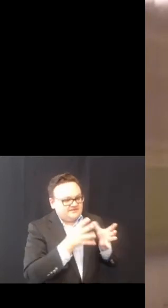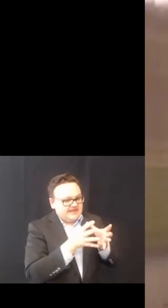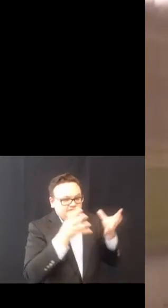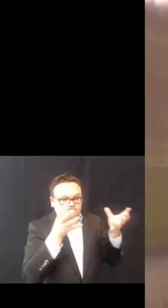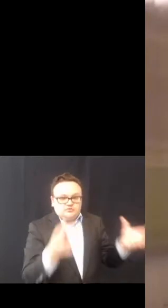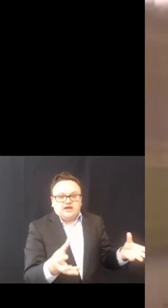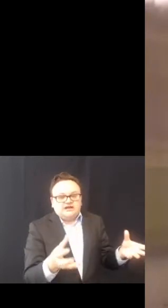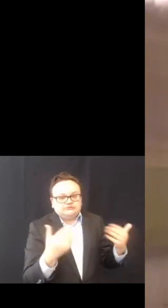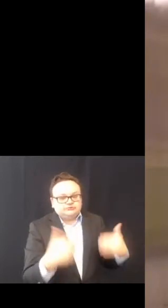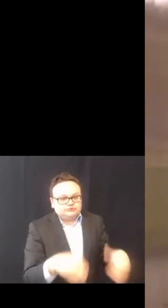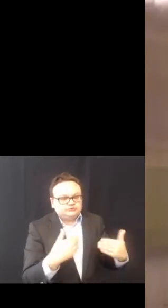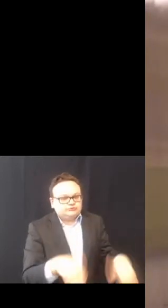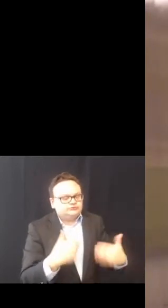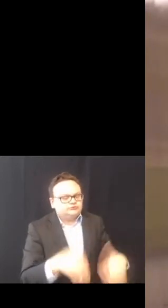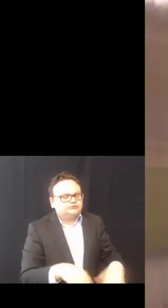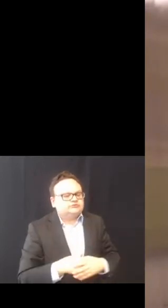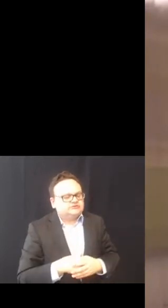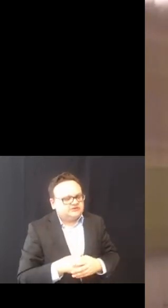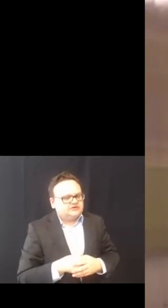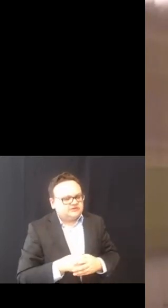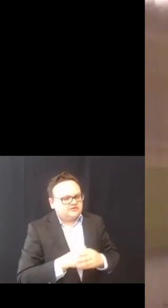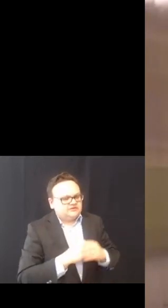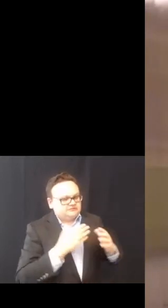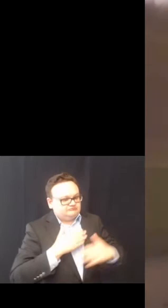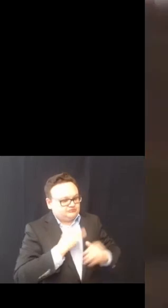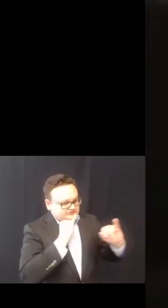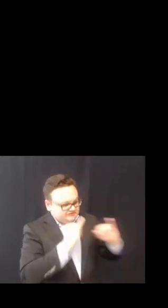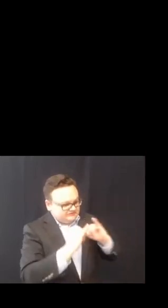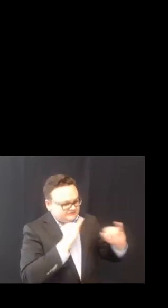sharing with us about your job. You're welcome. Have a great day. You too.